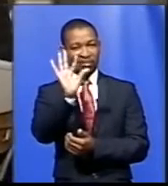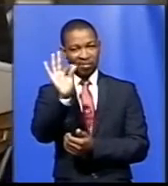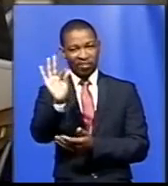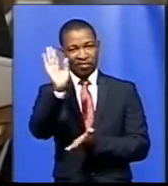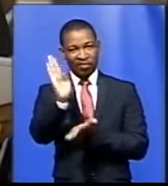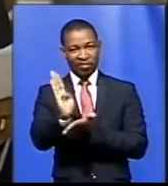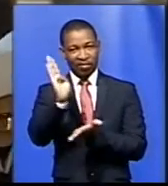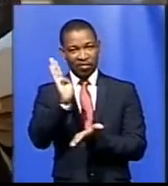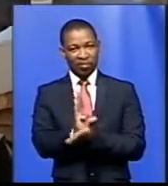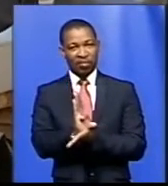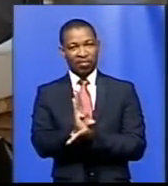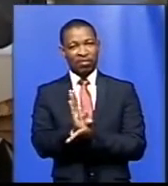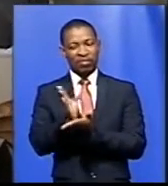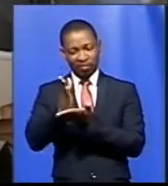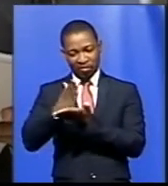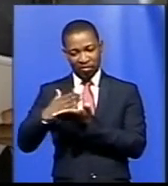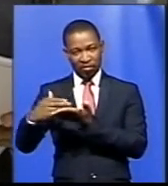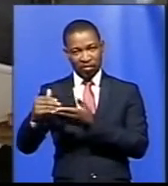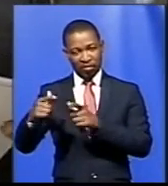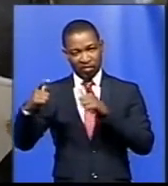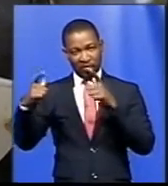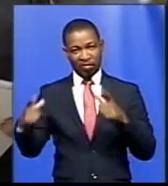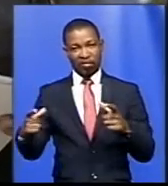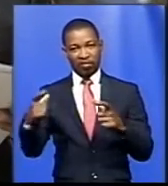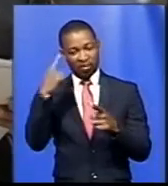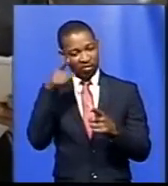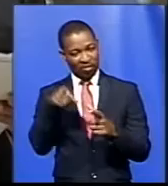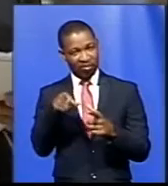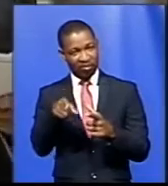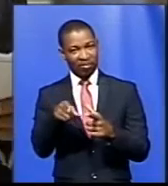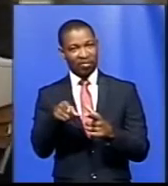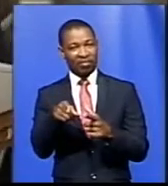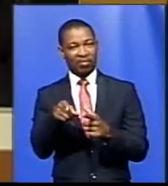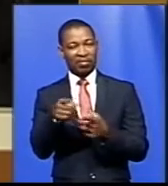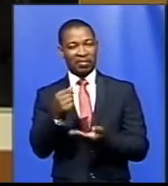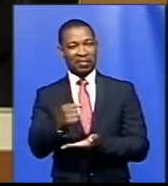billion, takes the largest share of the proposed budget,